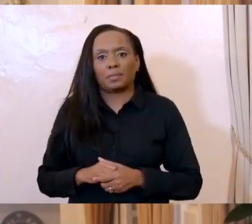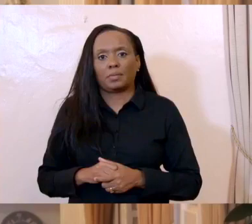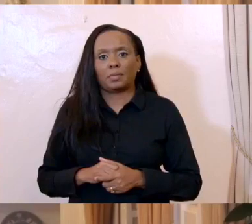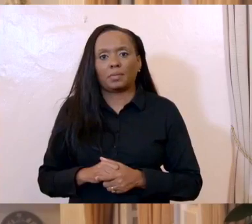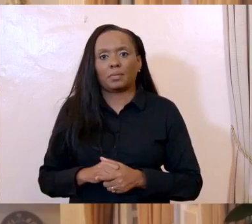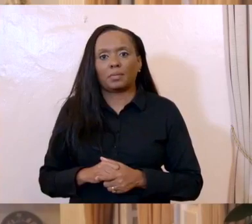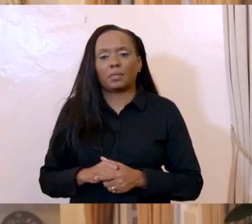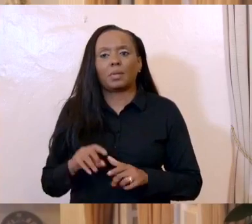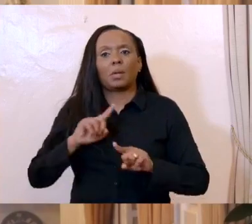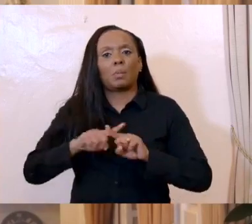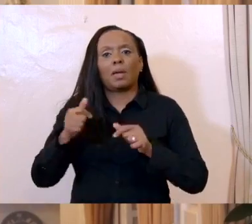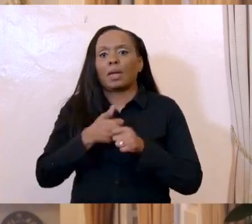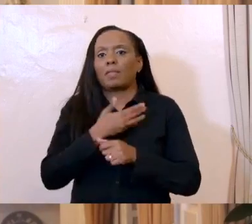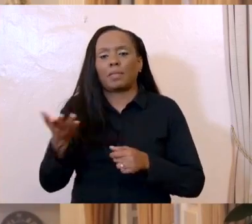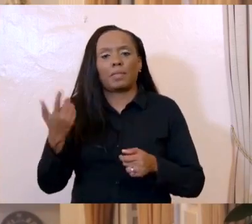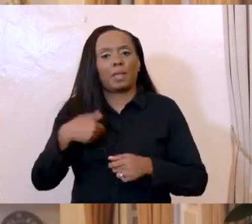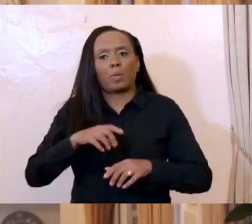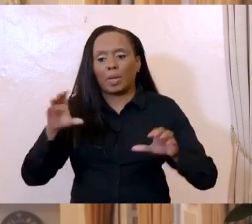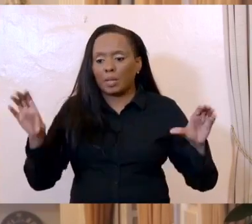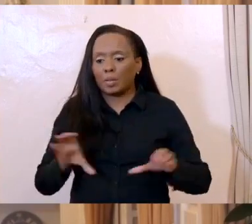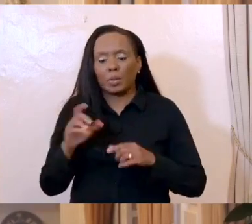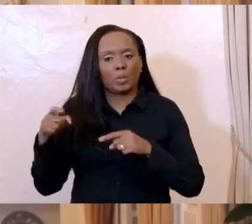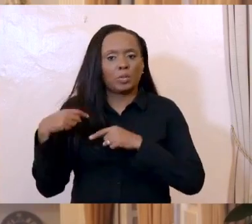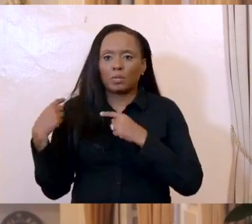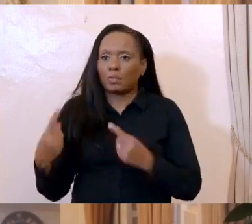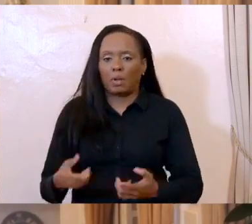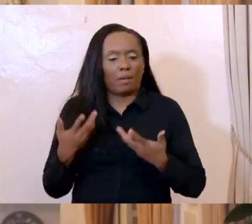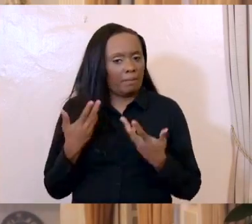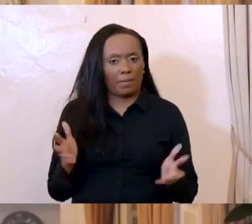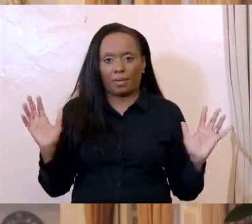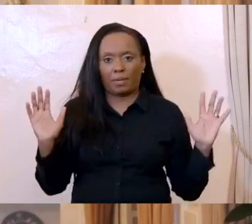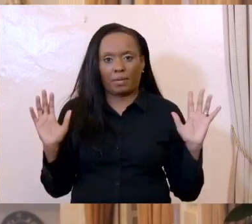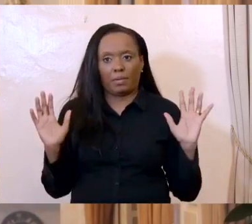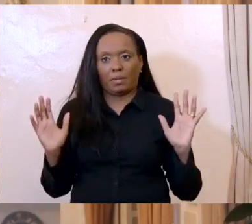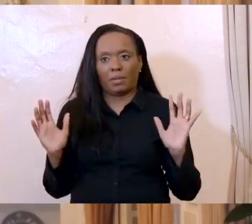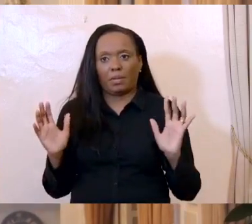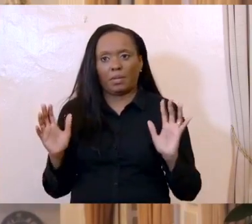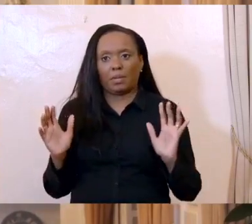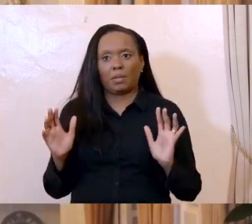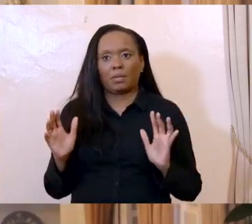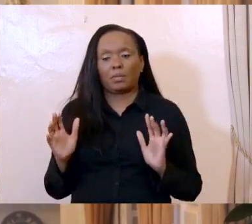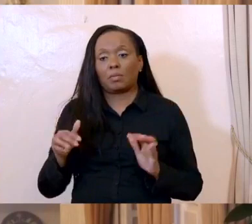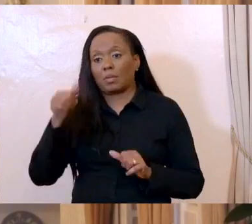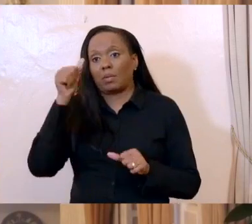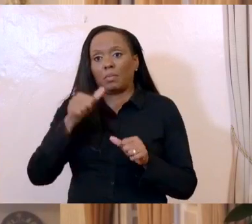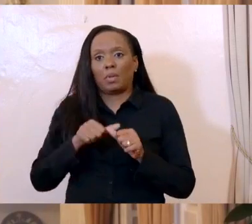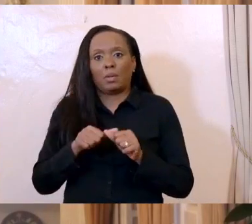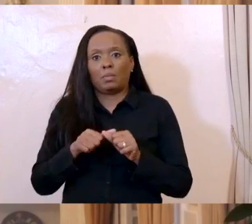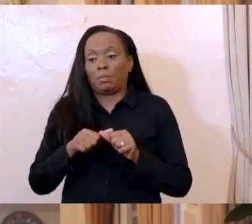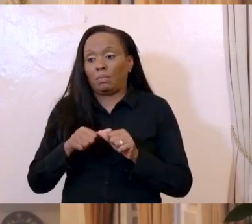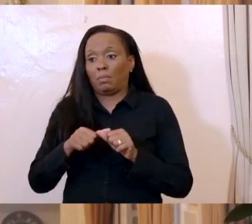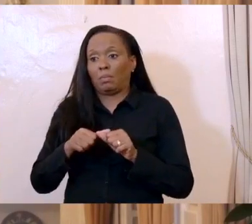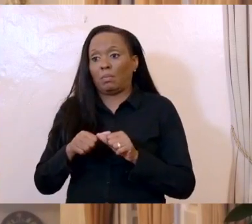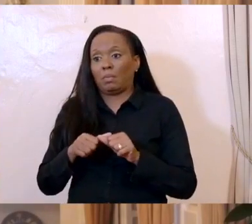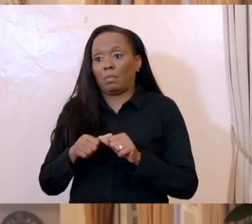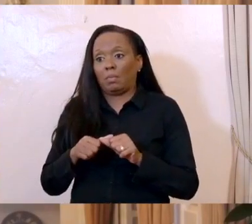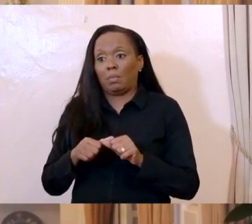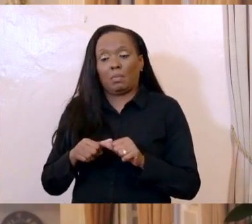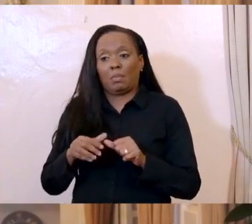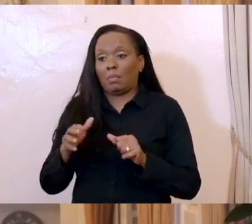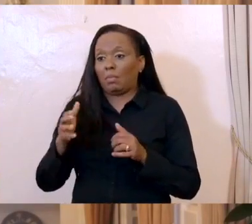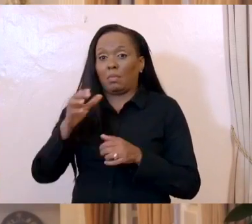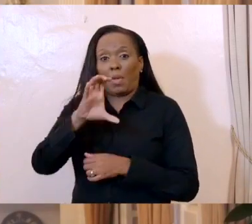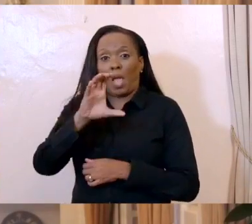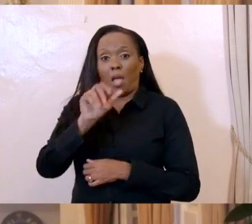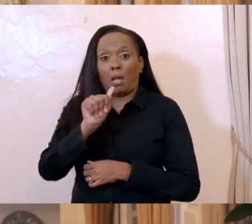was required of us, and we've submitted the samples. Remember, there would be a queue at the lab, the CARFA lab, because CARFA